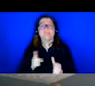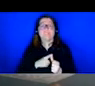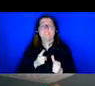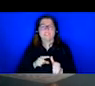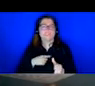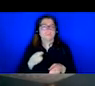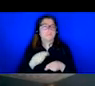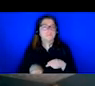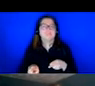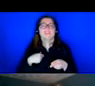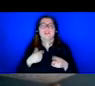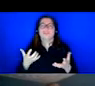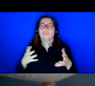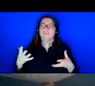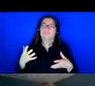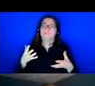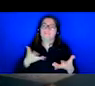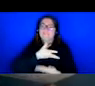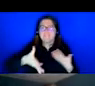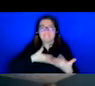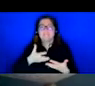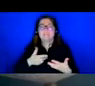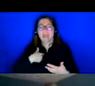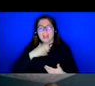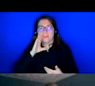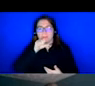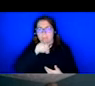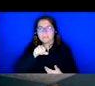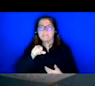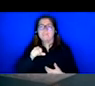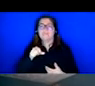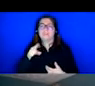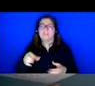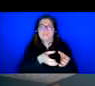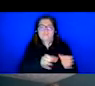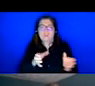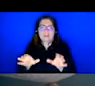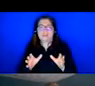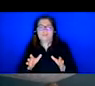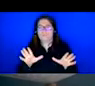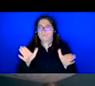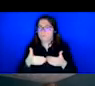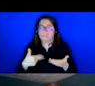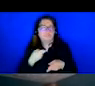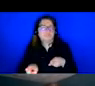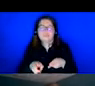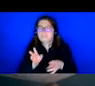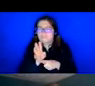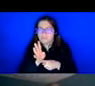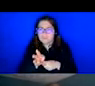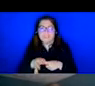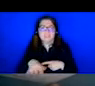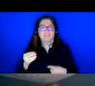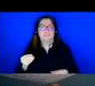some networking and kind of engaging as well, I'd love everyone to go in a breakout room. We're going to do this about 4 minutes, but this is